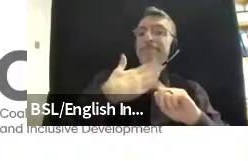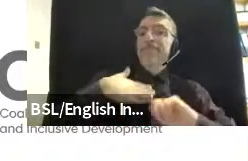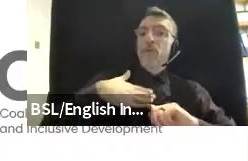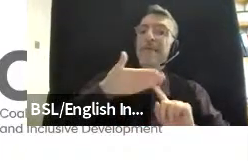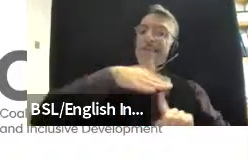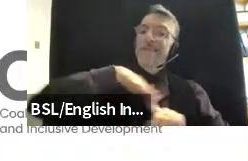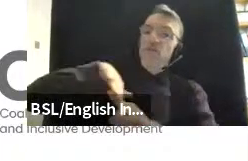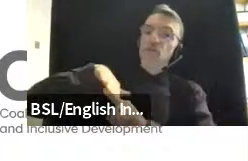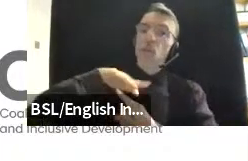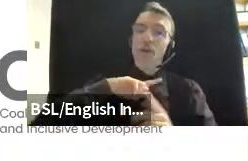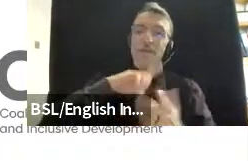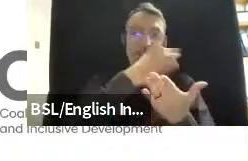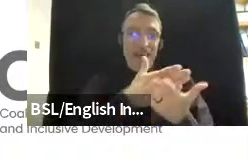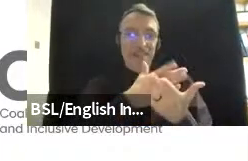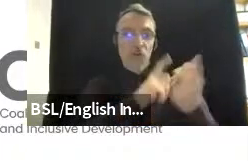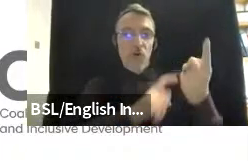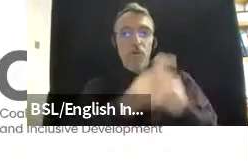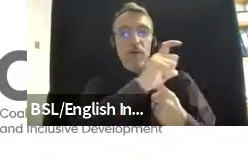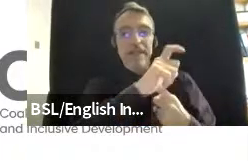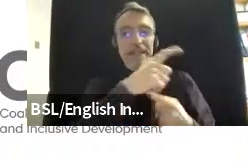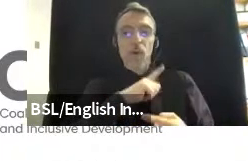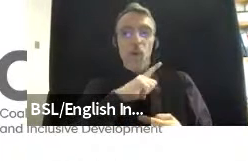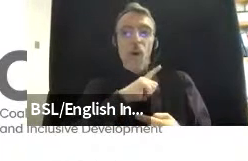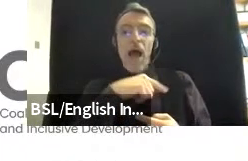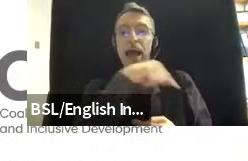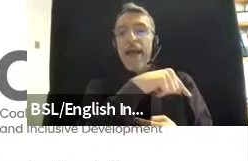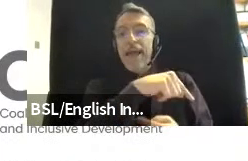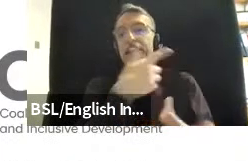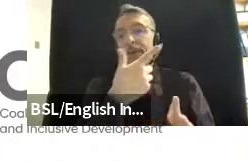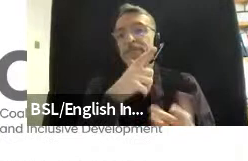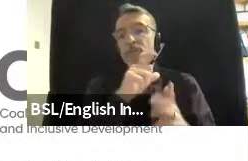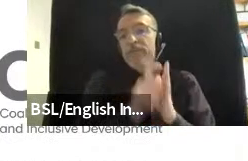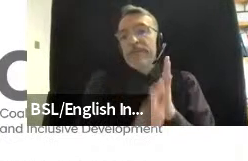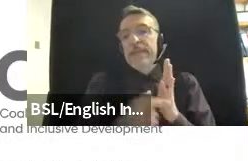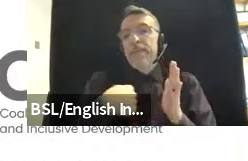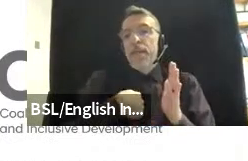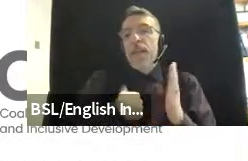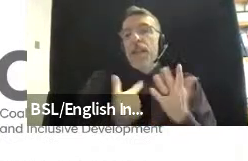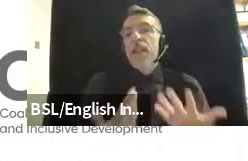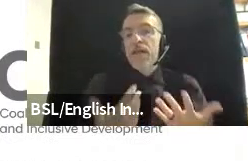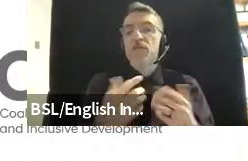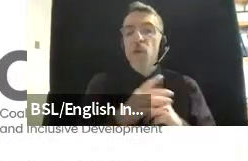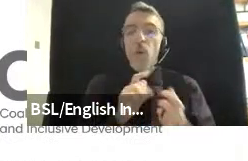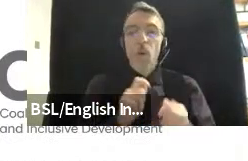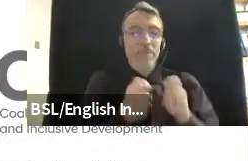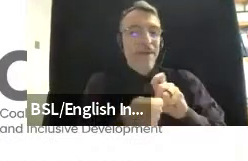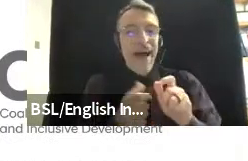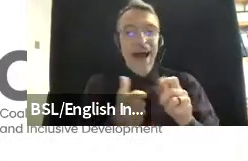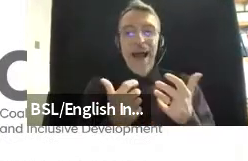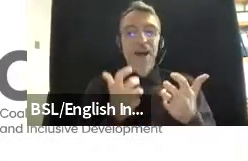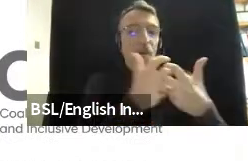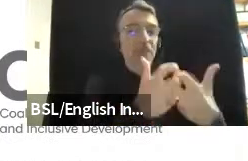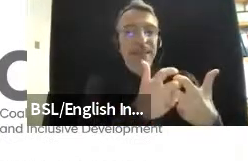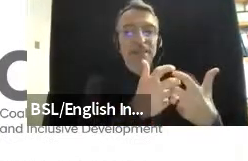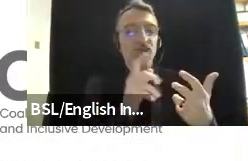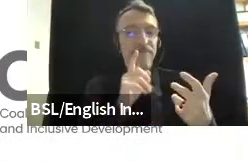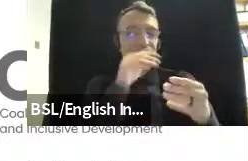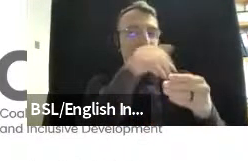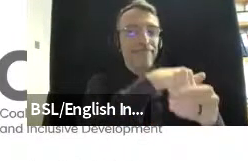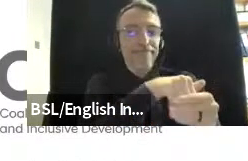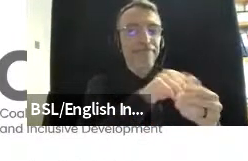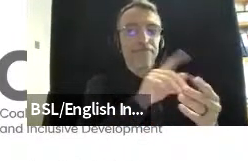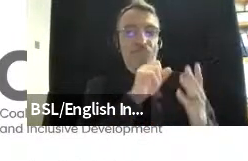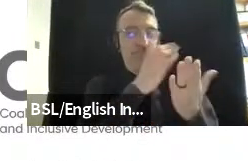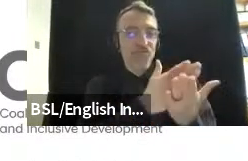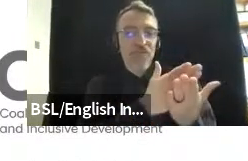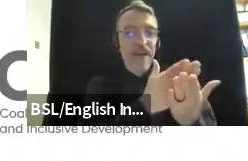their own faith communities. This included lack of reasonable accommodation, which makes it hard for them to participate in religious life,